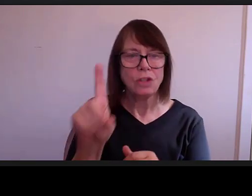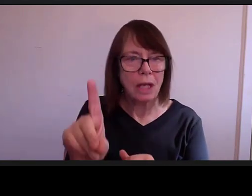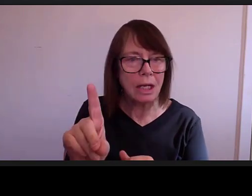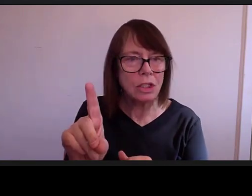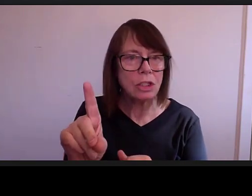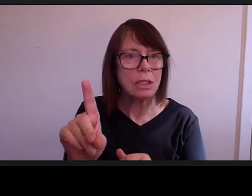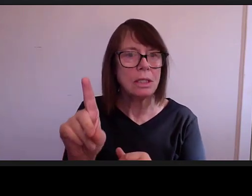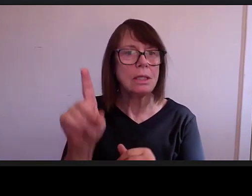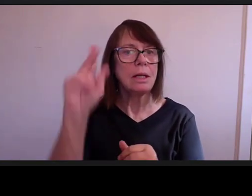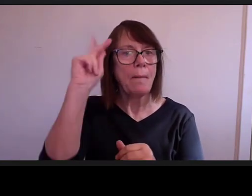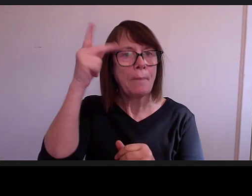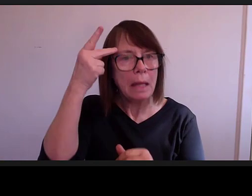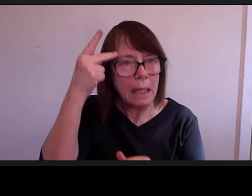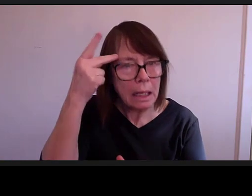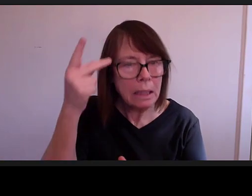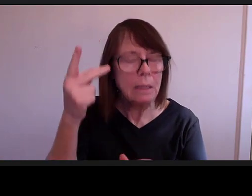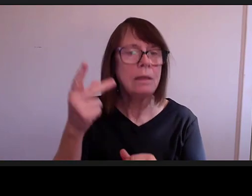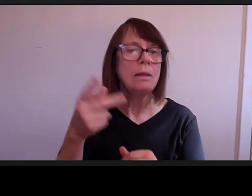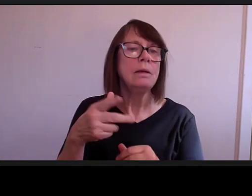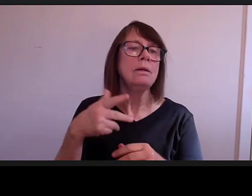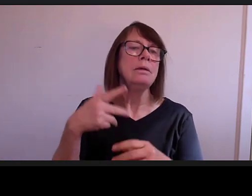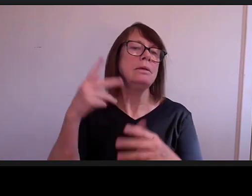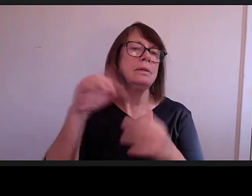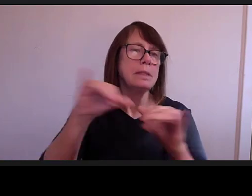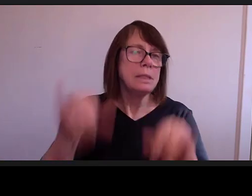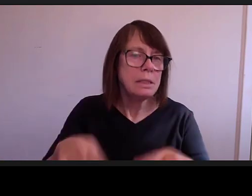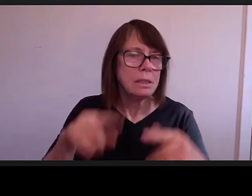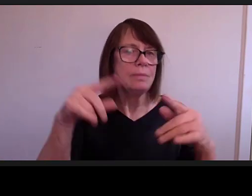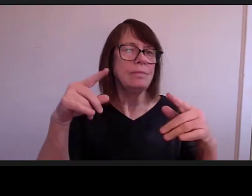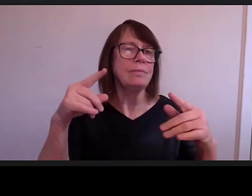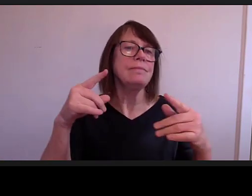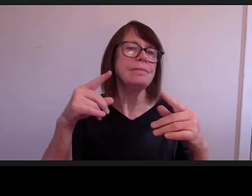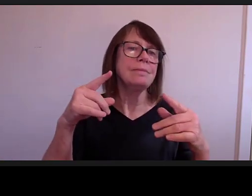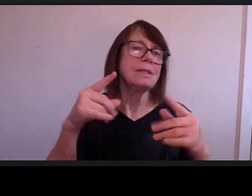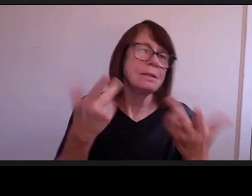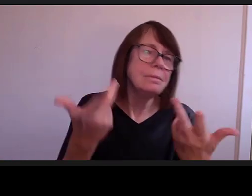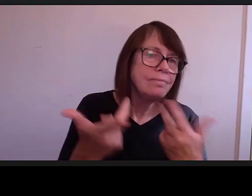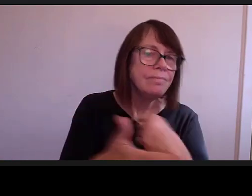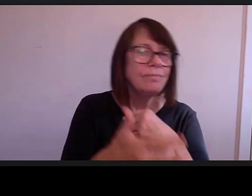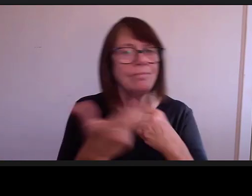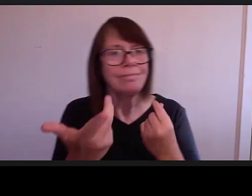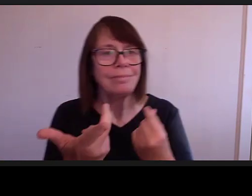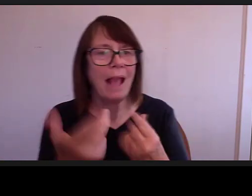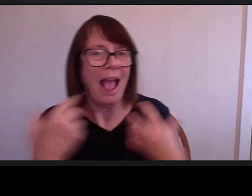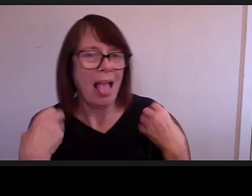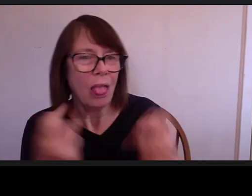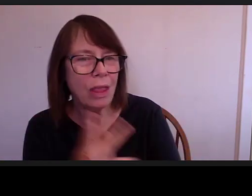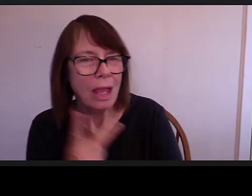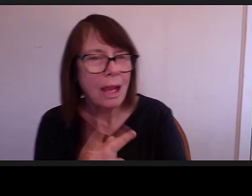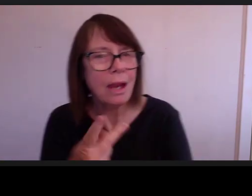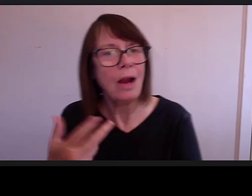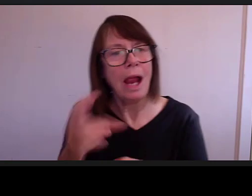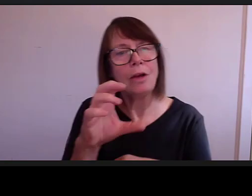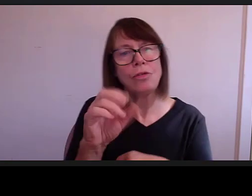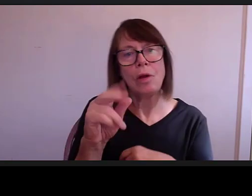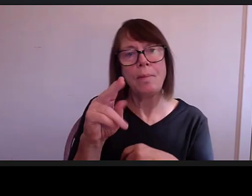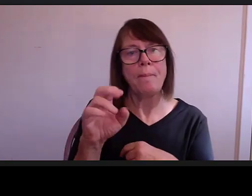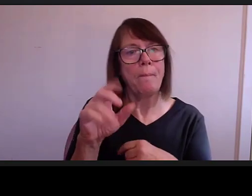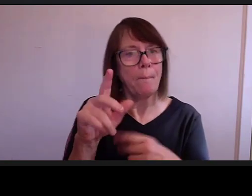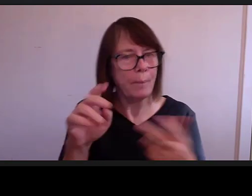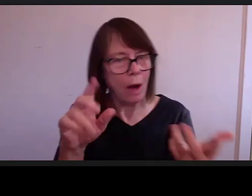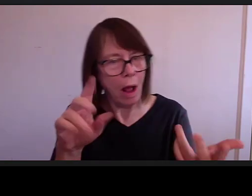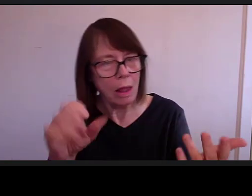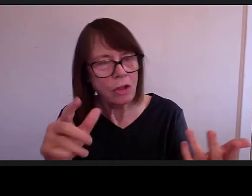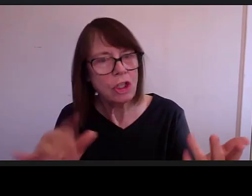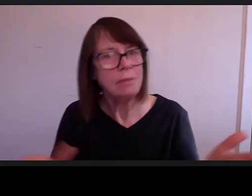the political system, the criminal justice system, and healthcare system. If you remember last year's talk with